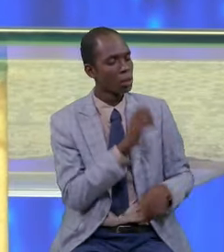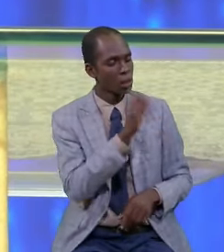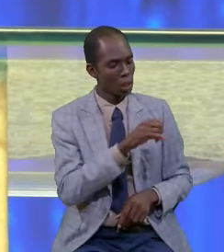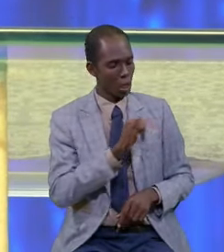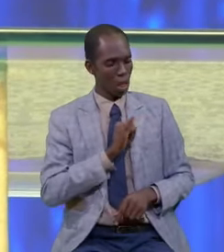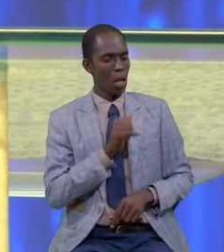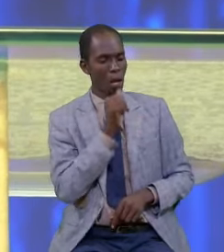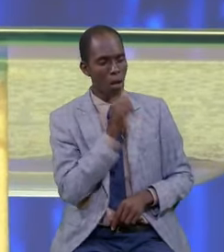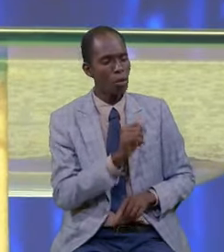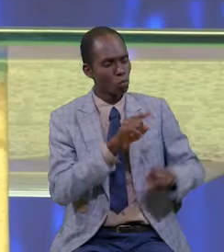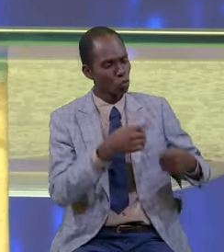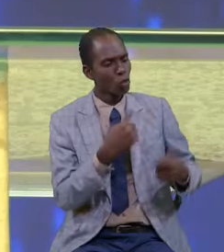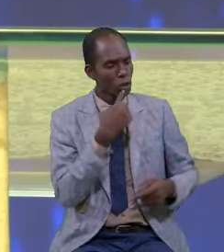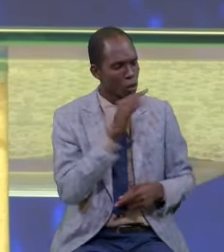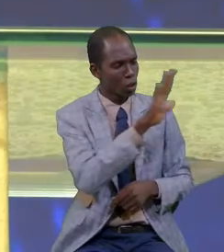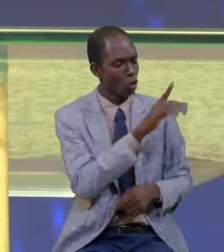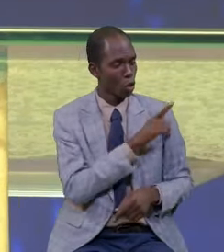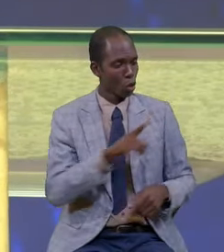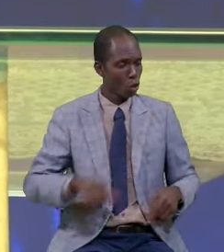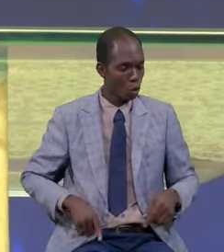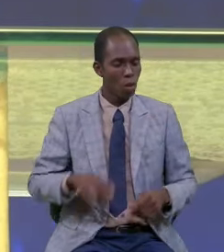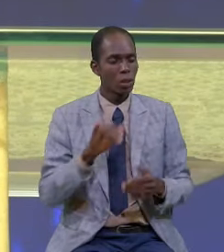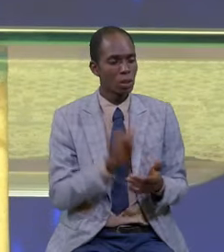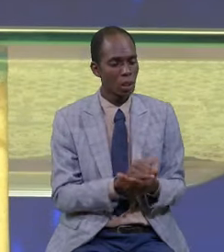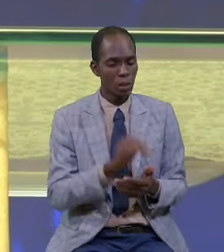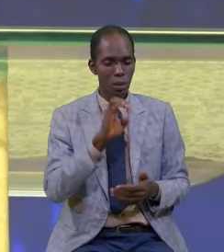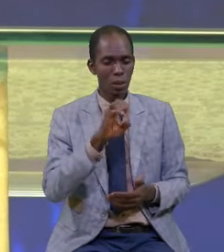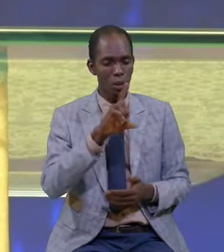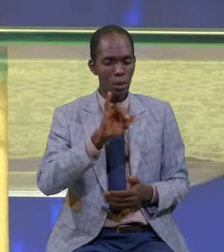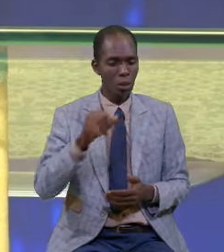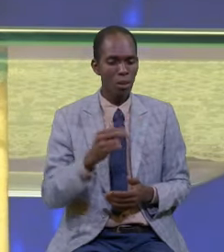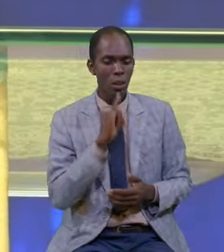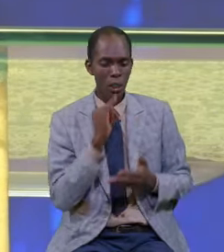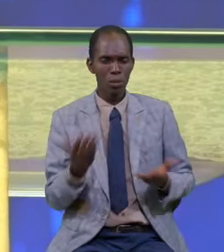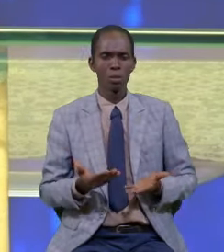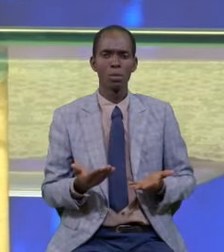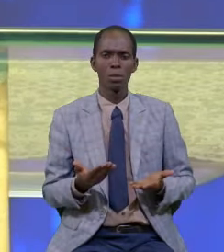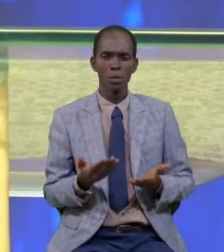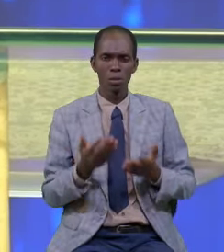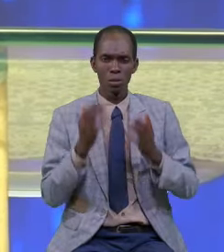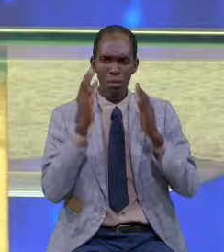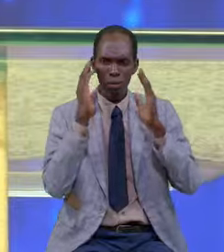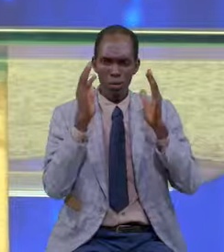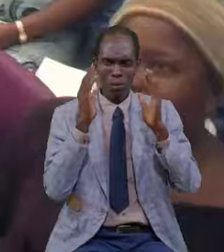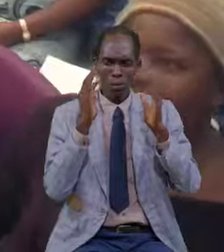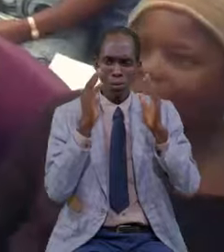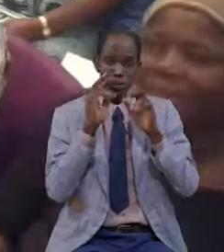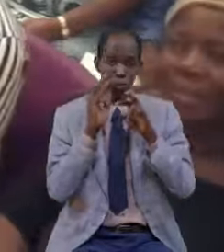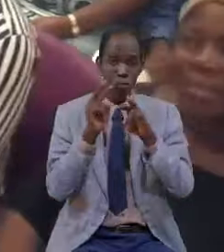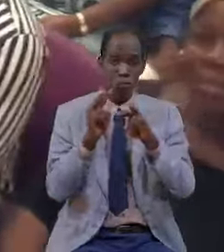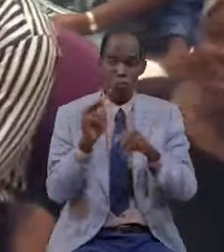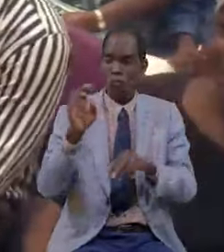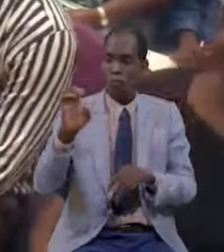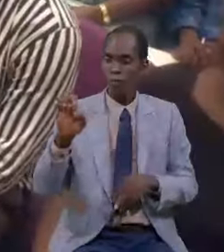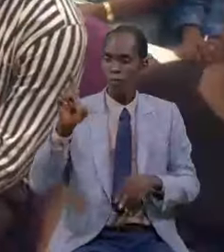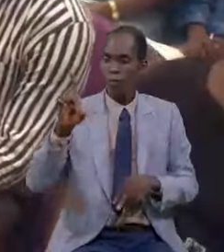Lord, behold, Elijah is here. Look up here, look up here. Behold, Elijah